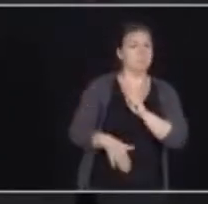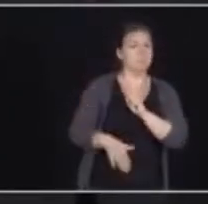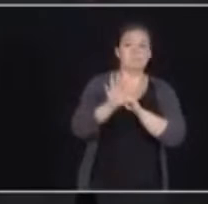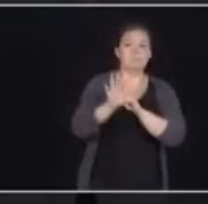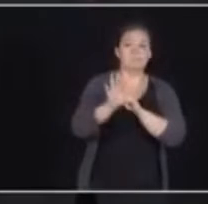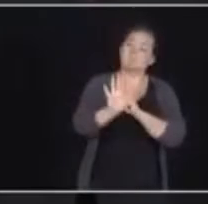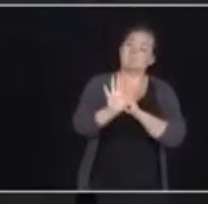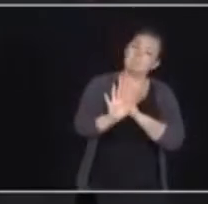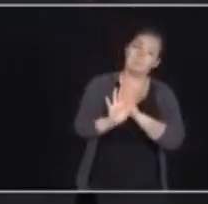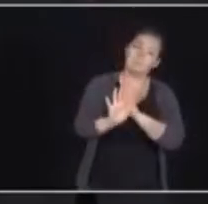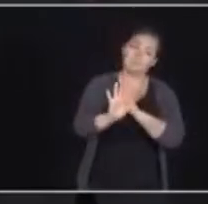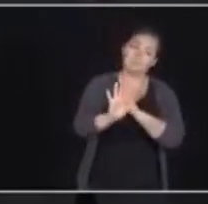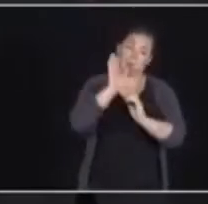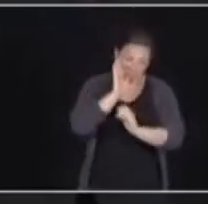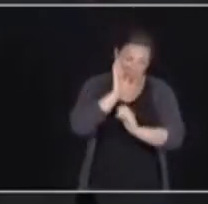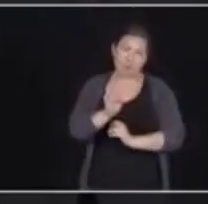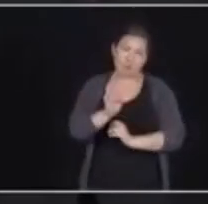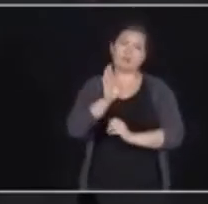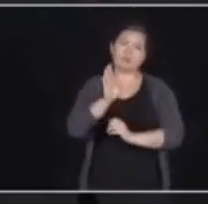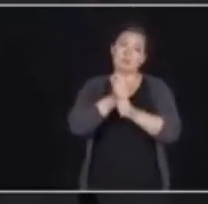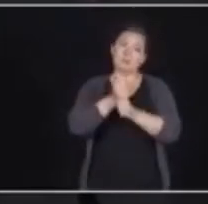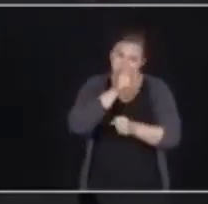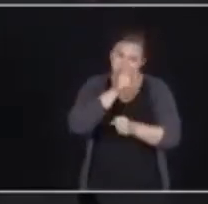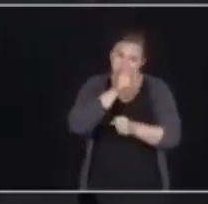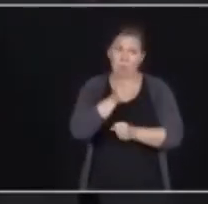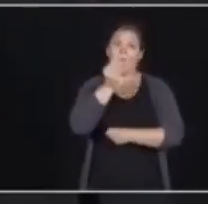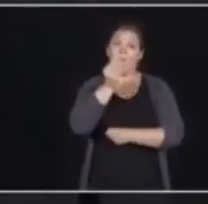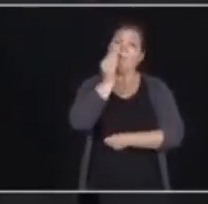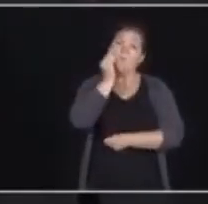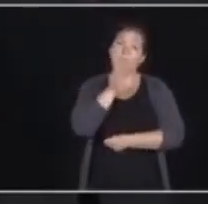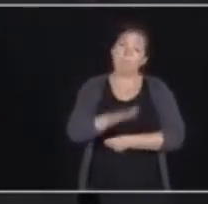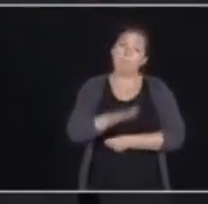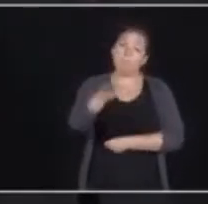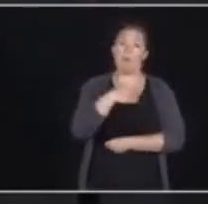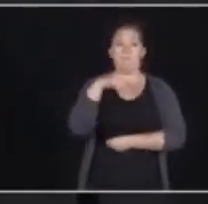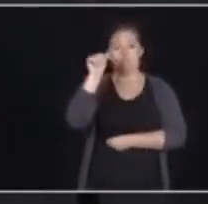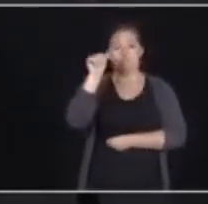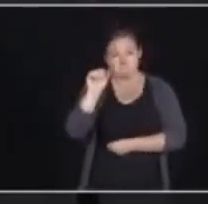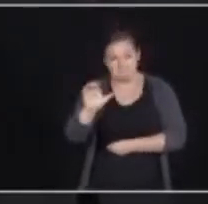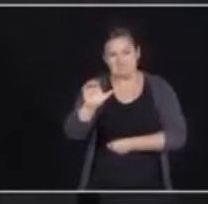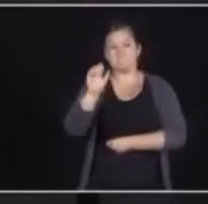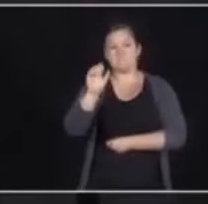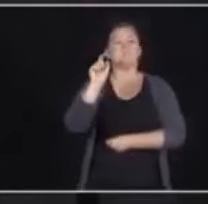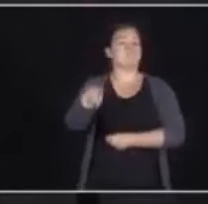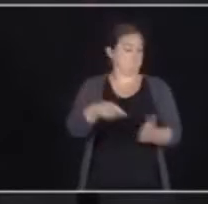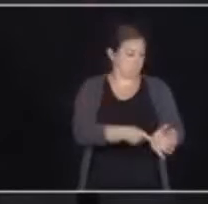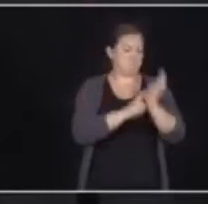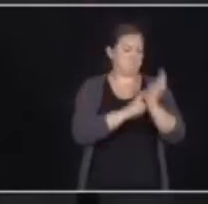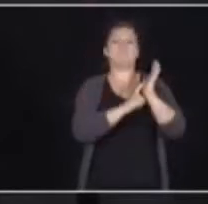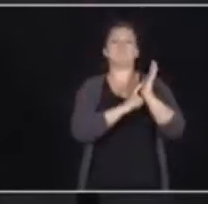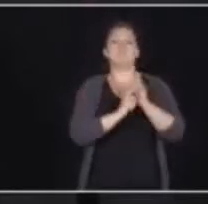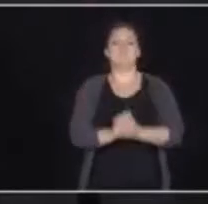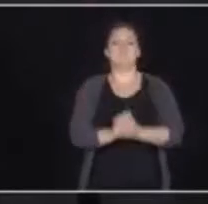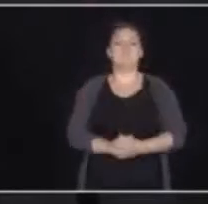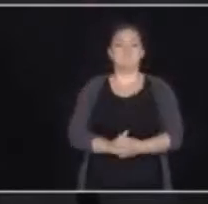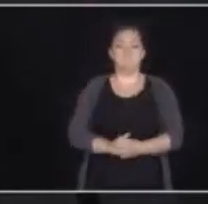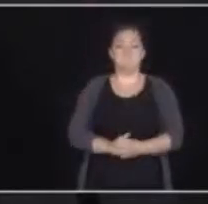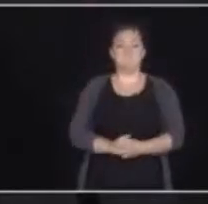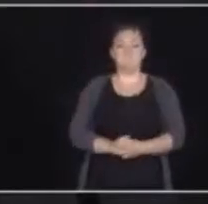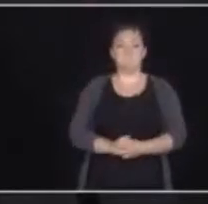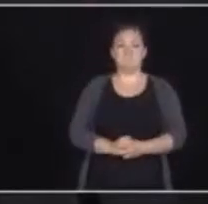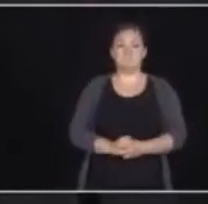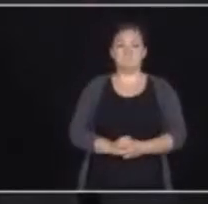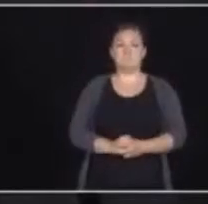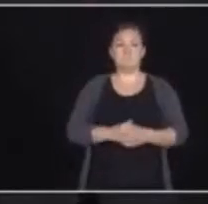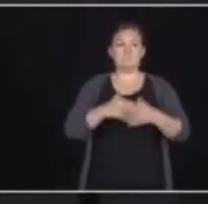that we will be making sure that homes have air conditioning. And I can tell you that there are no homes